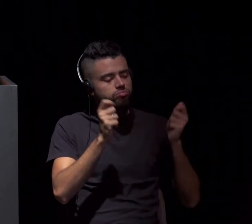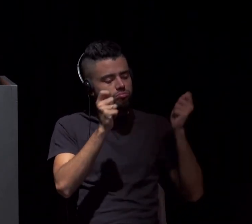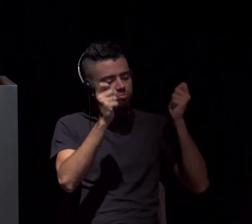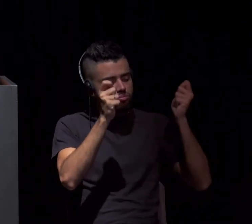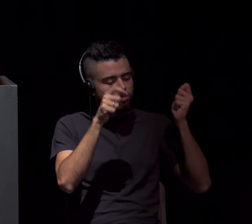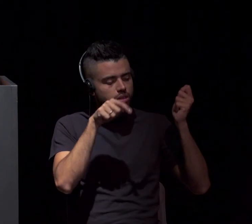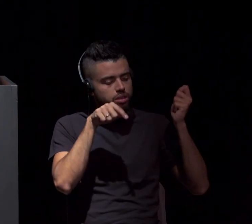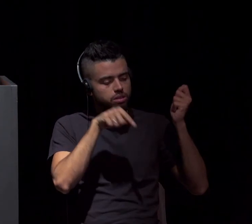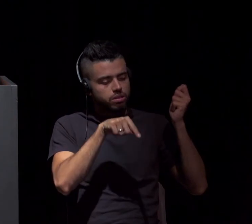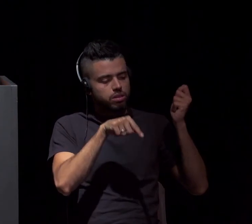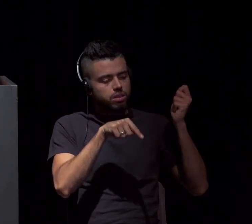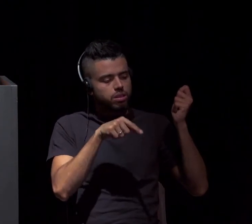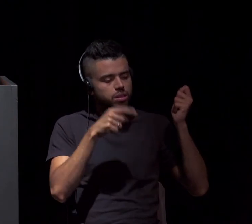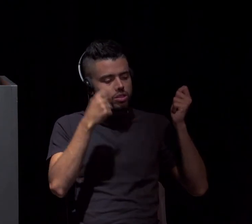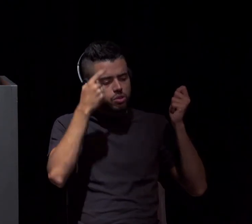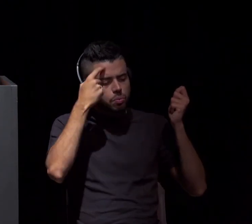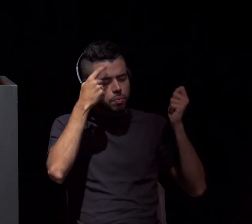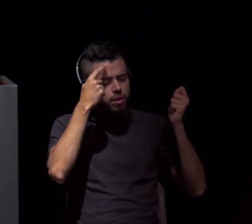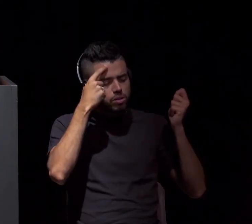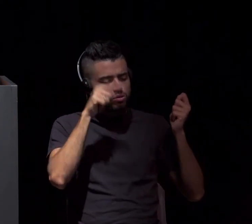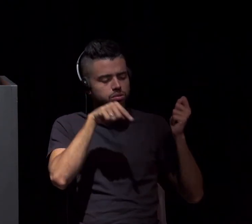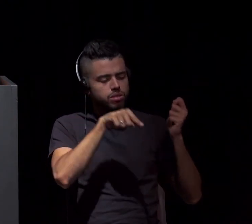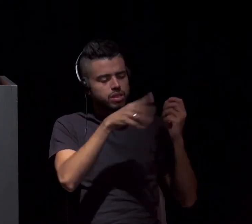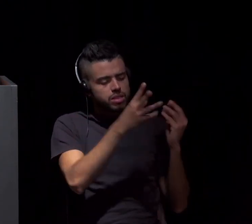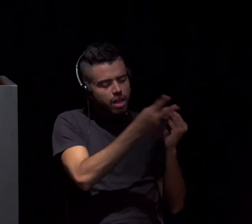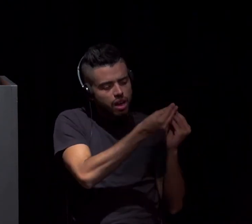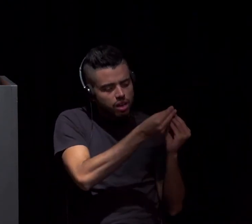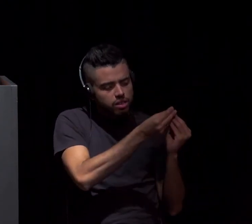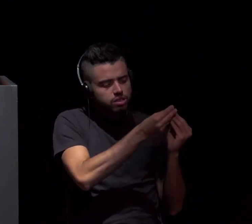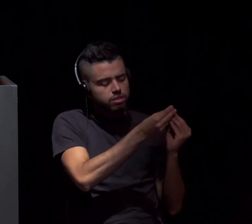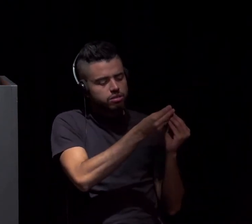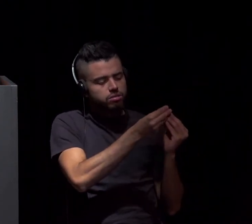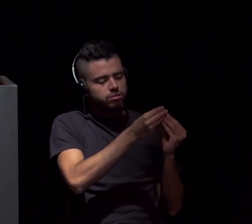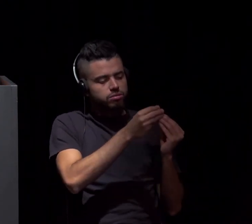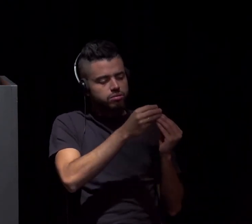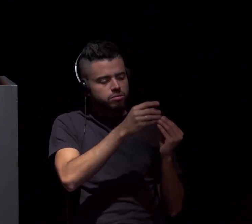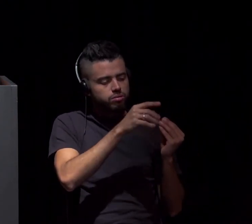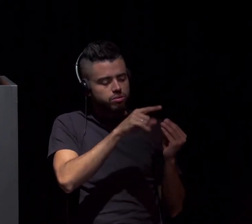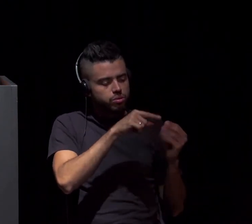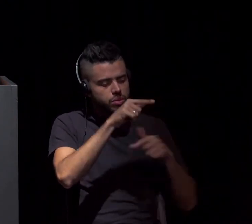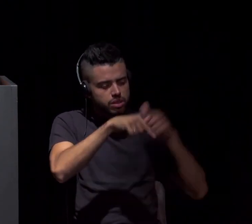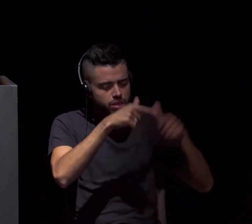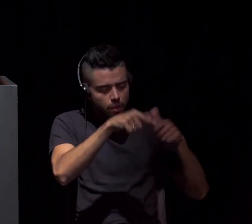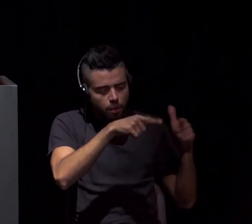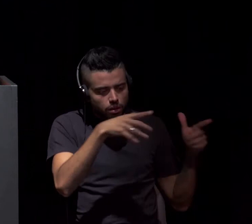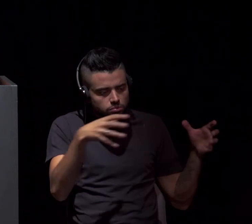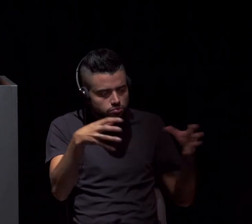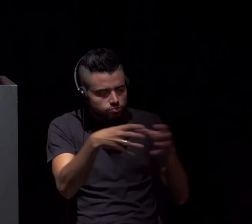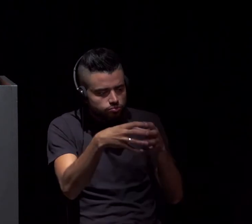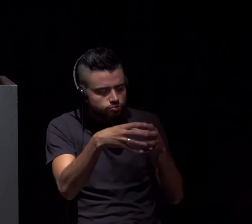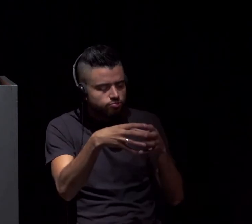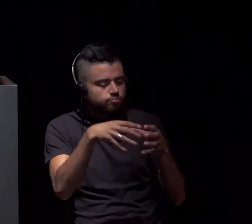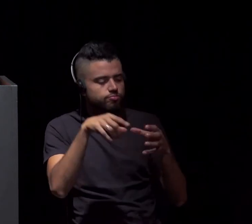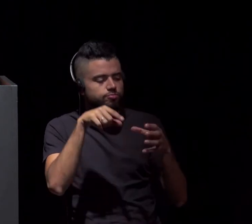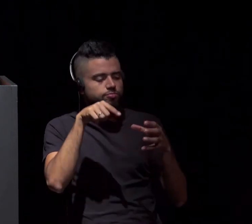of works as specific to African diasporic performance practices or